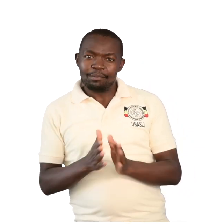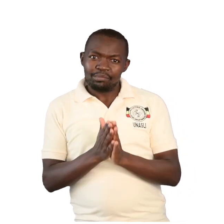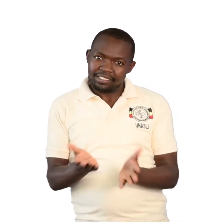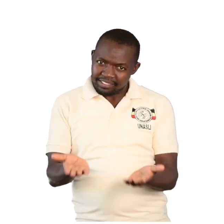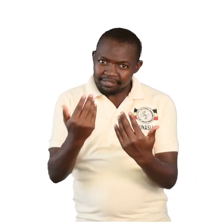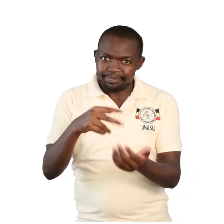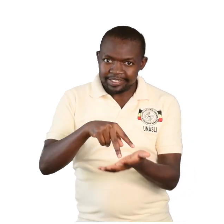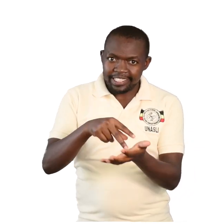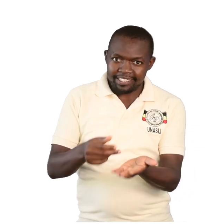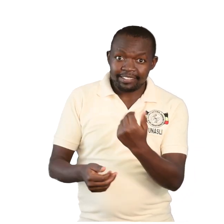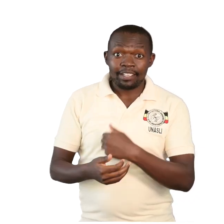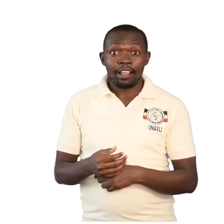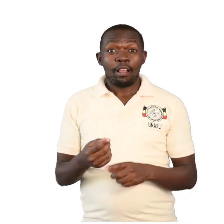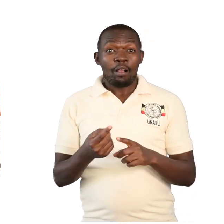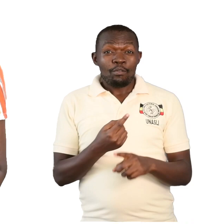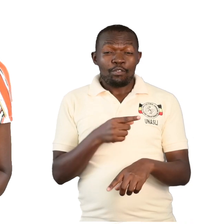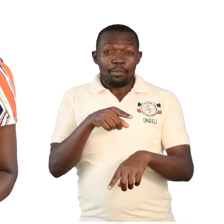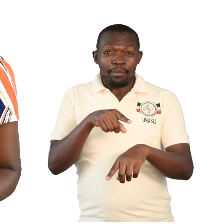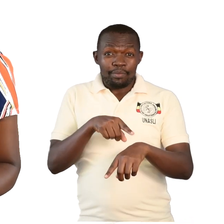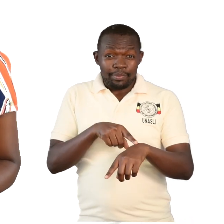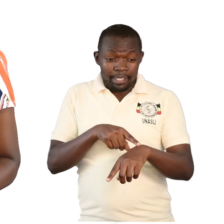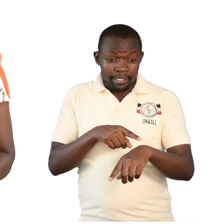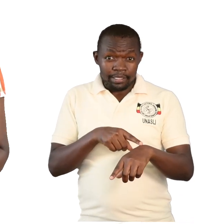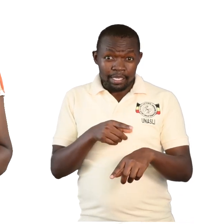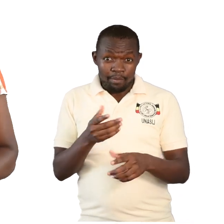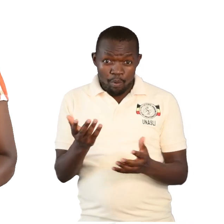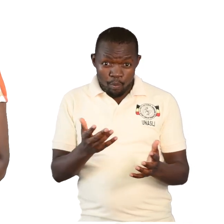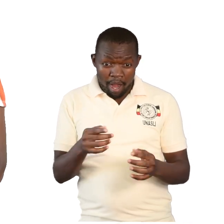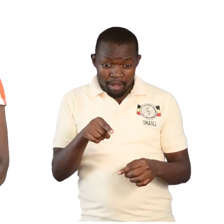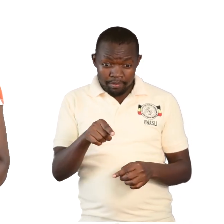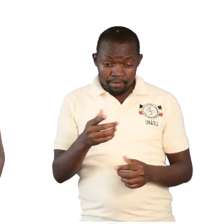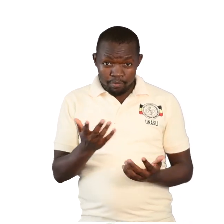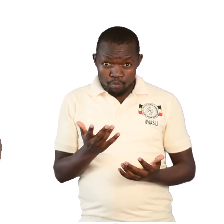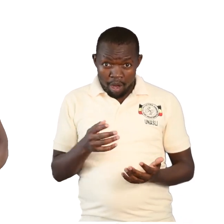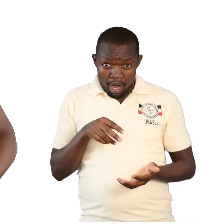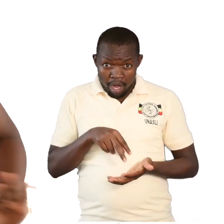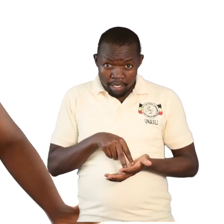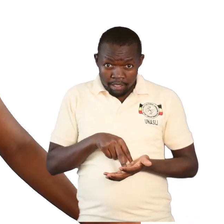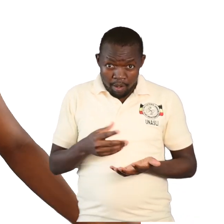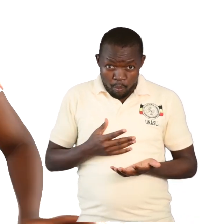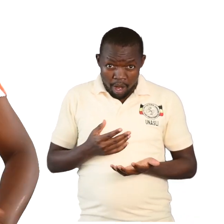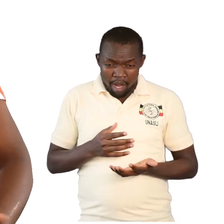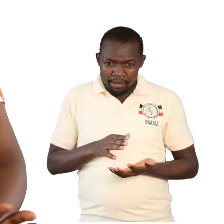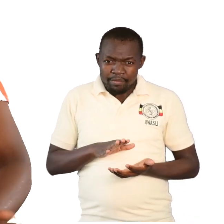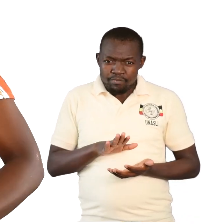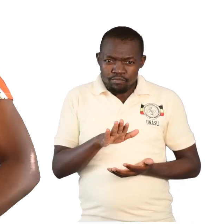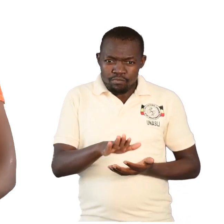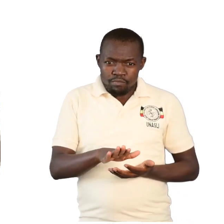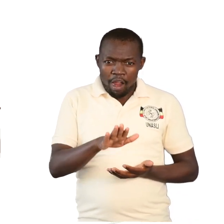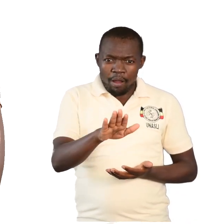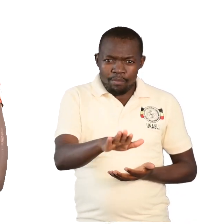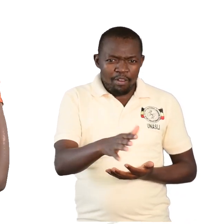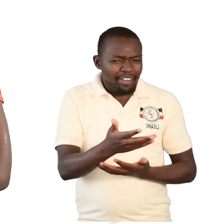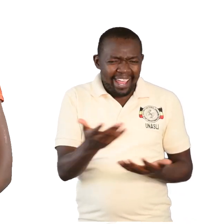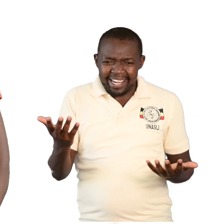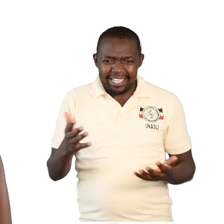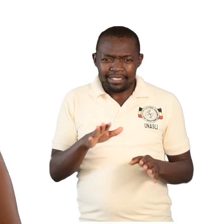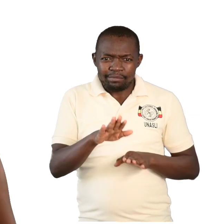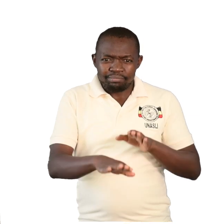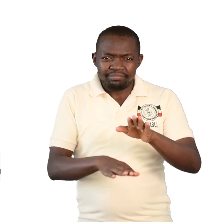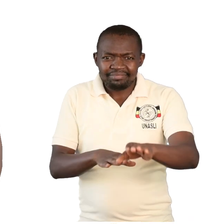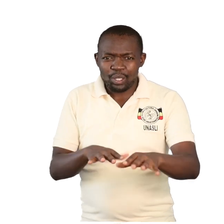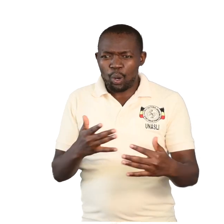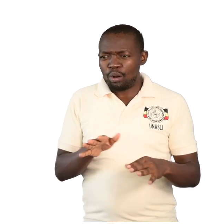stand up. From the point where you are, move into any direction of your choice. You